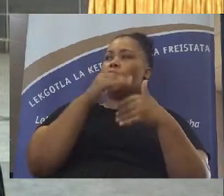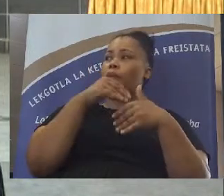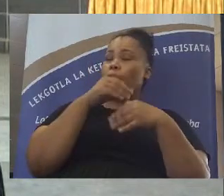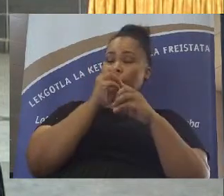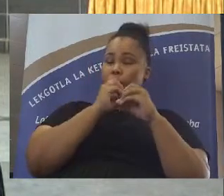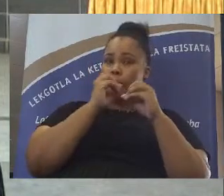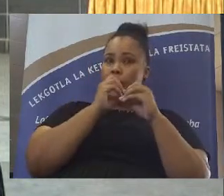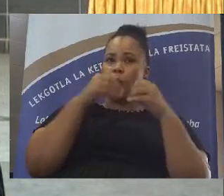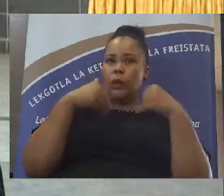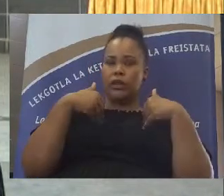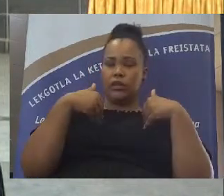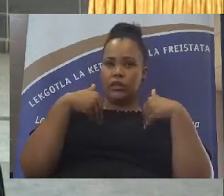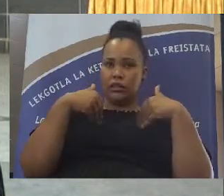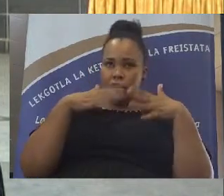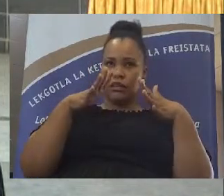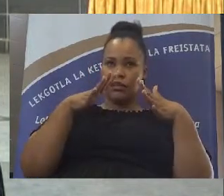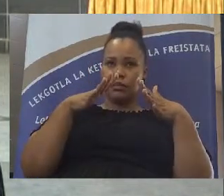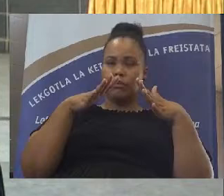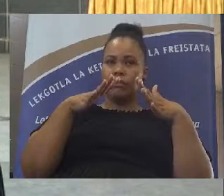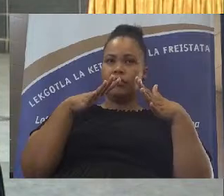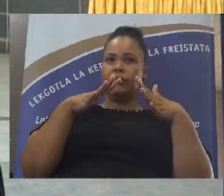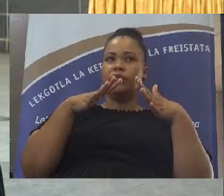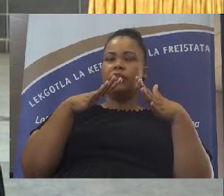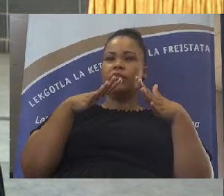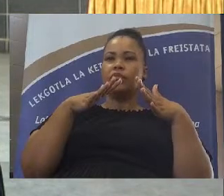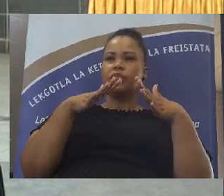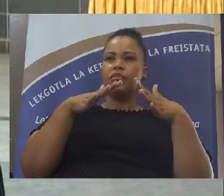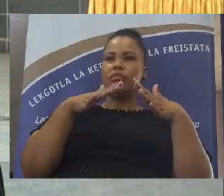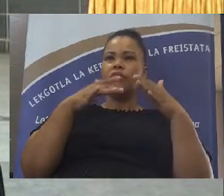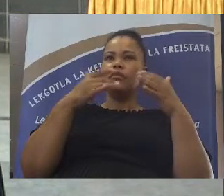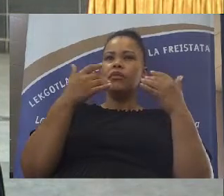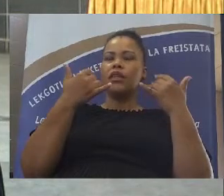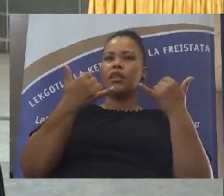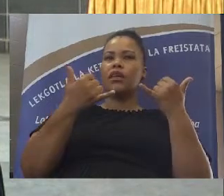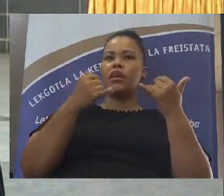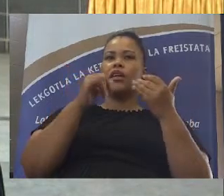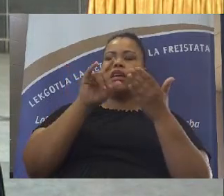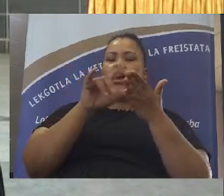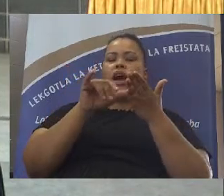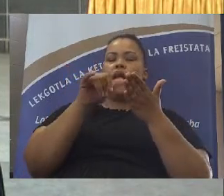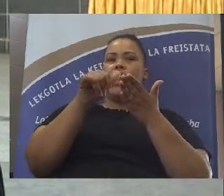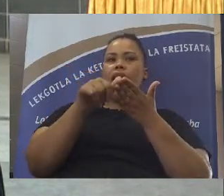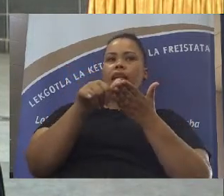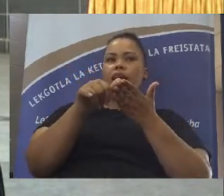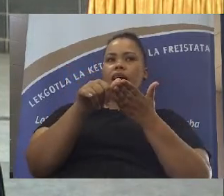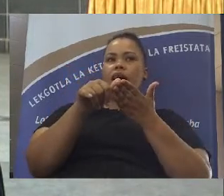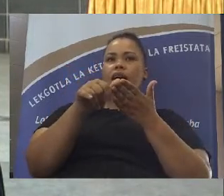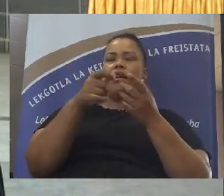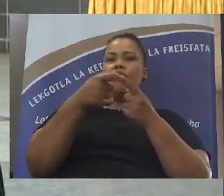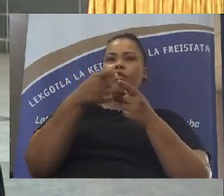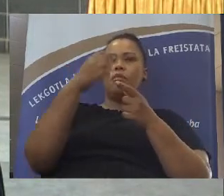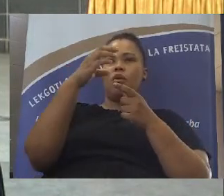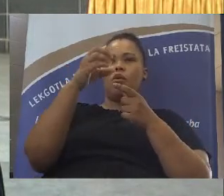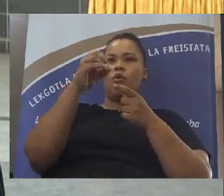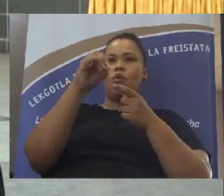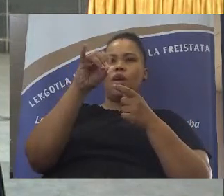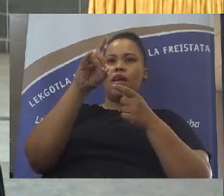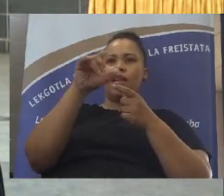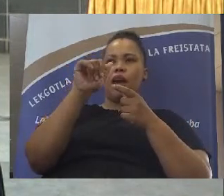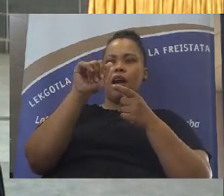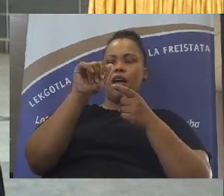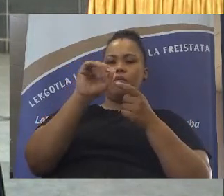begint. Now you must submit a letter of good standing for that specific